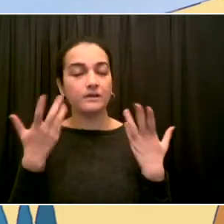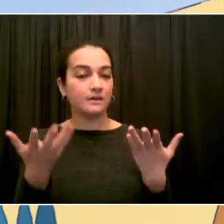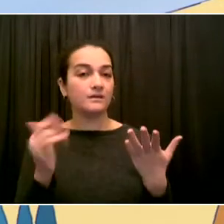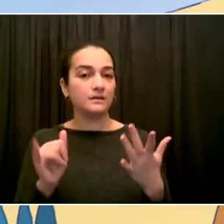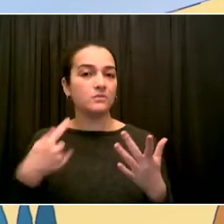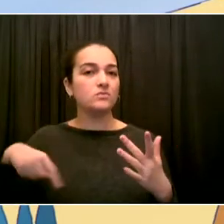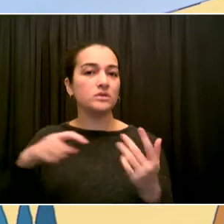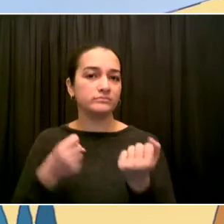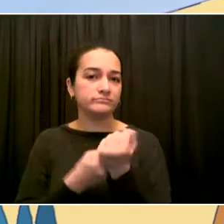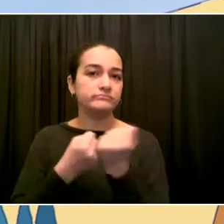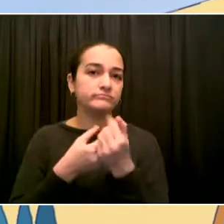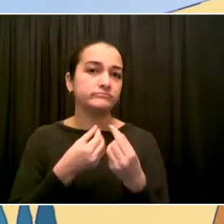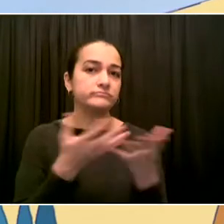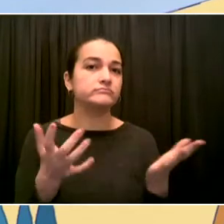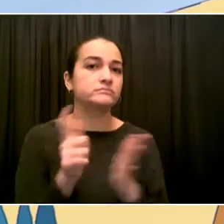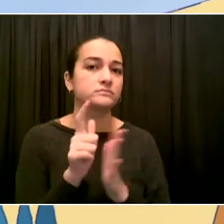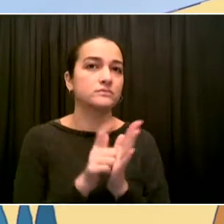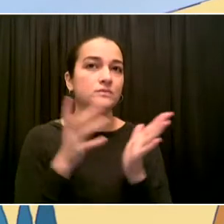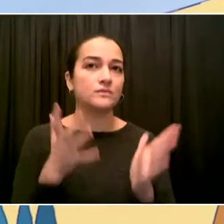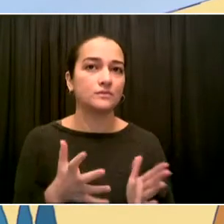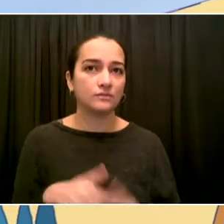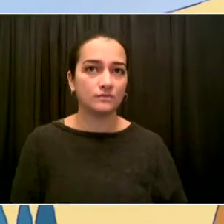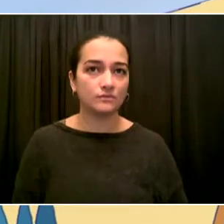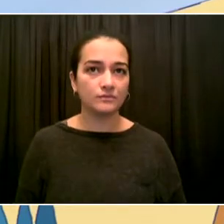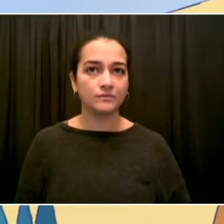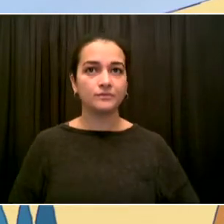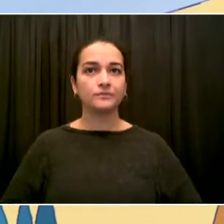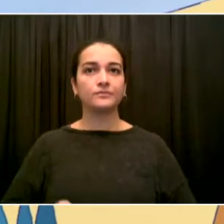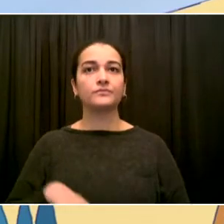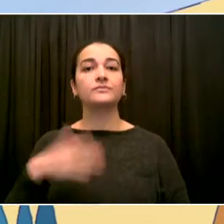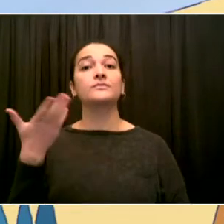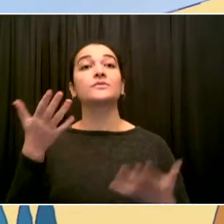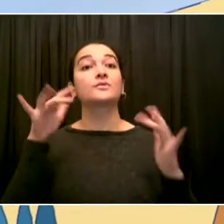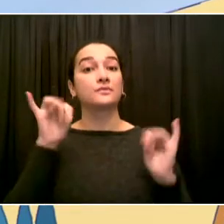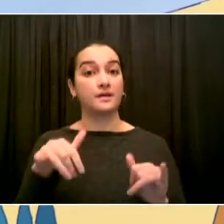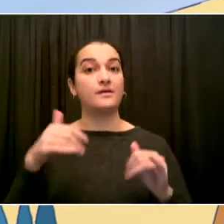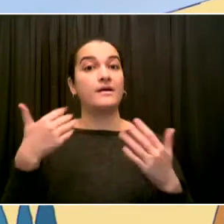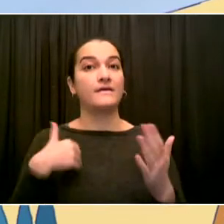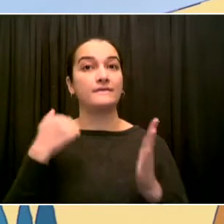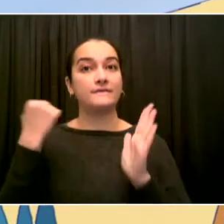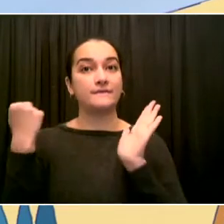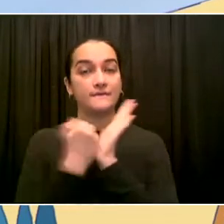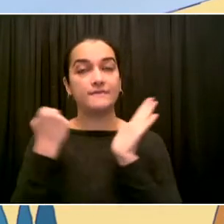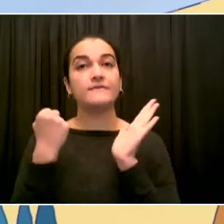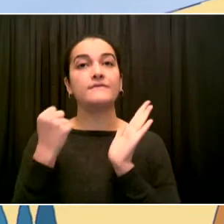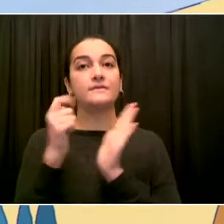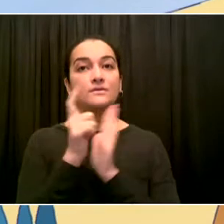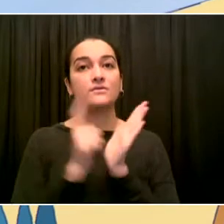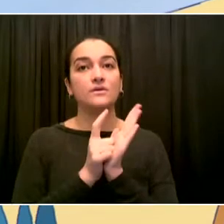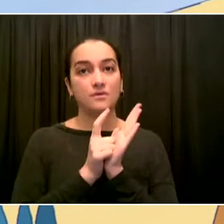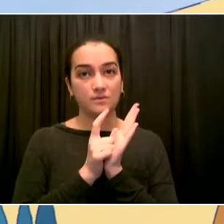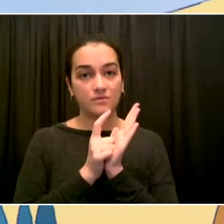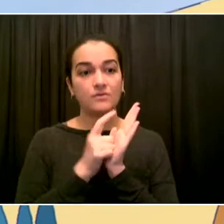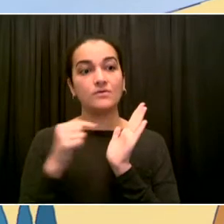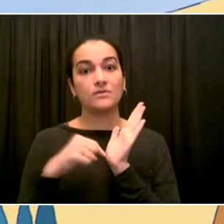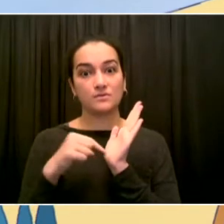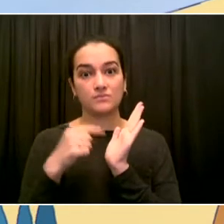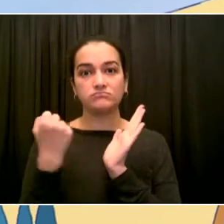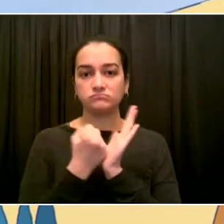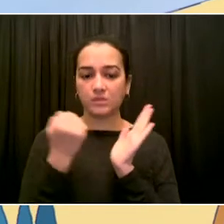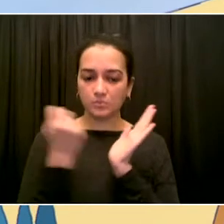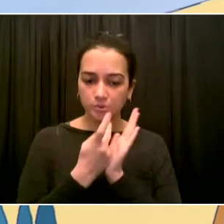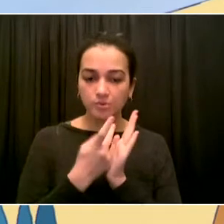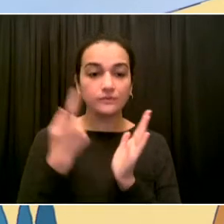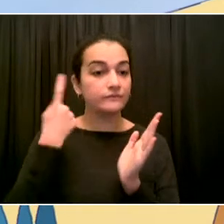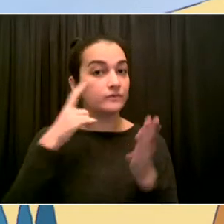effort. And now we know that we've seen really amazing positive outcomes. When you give